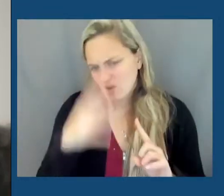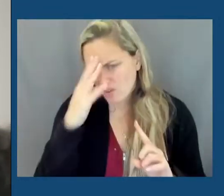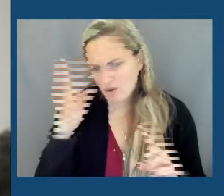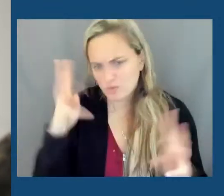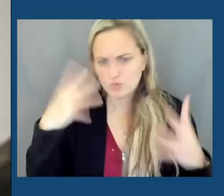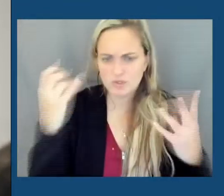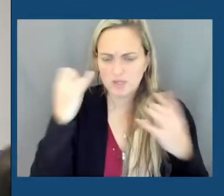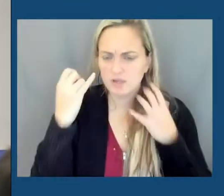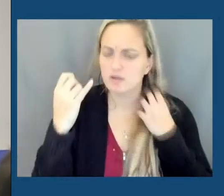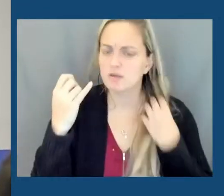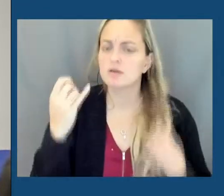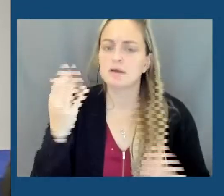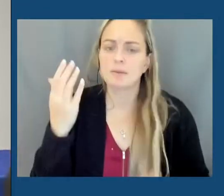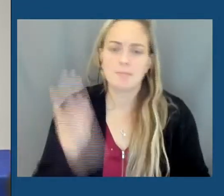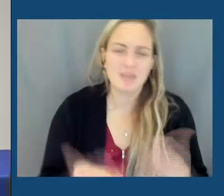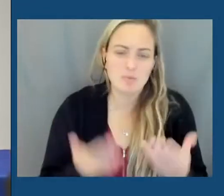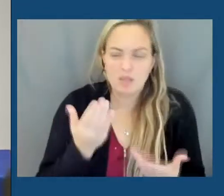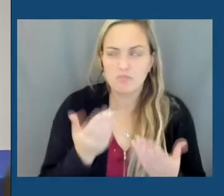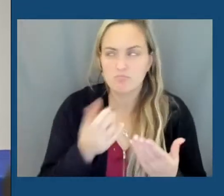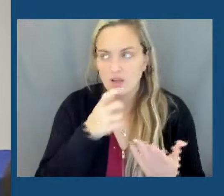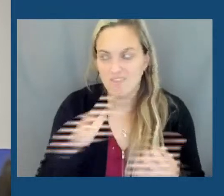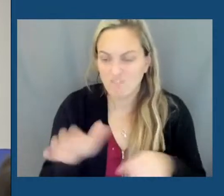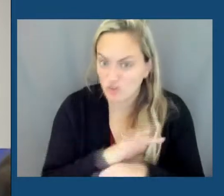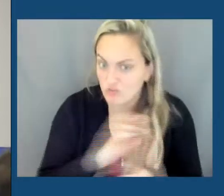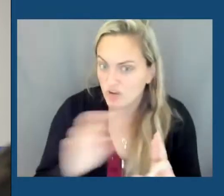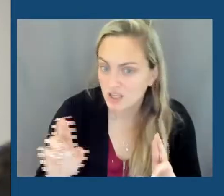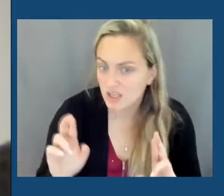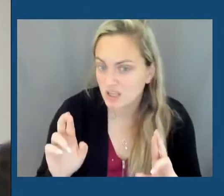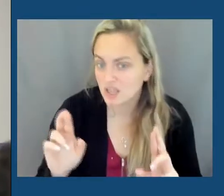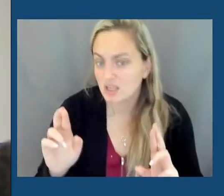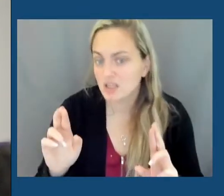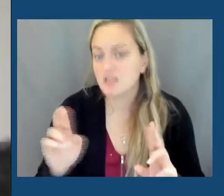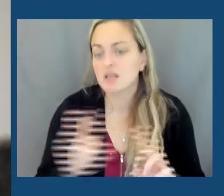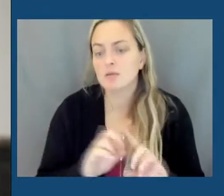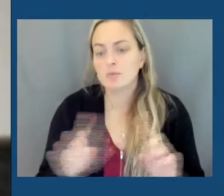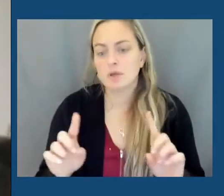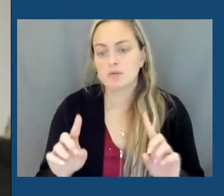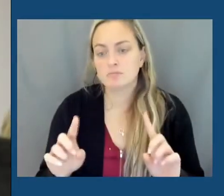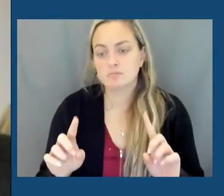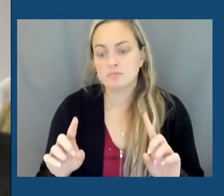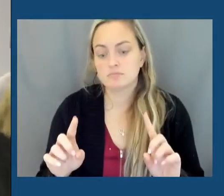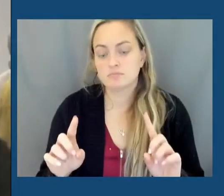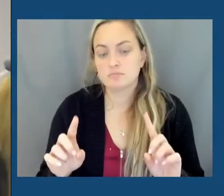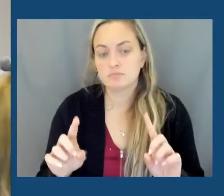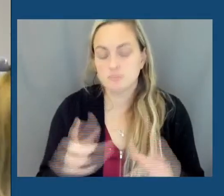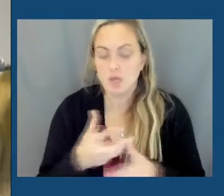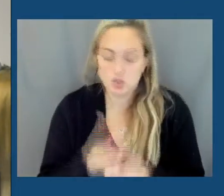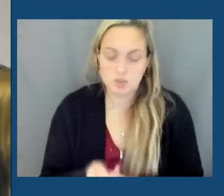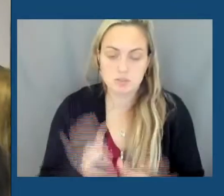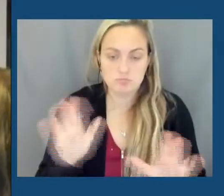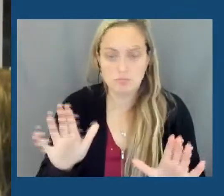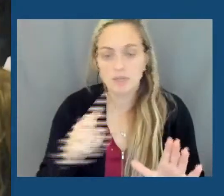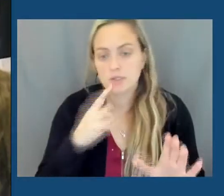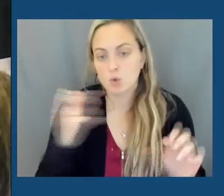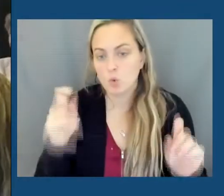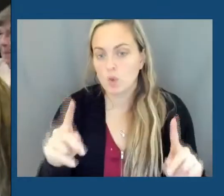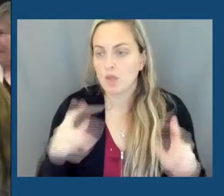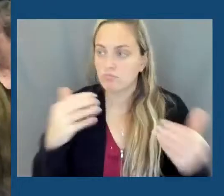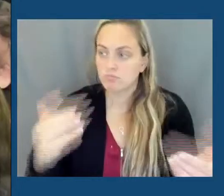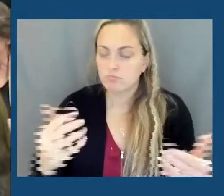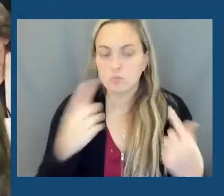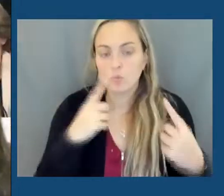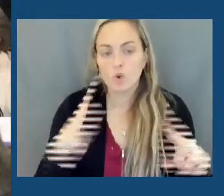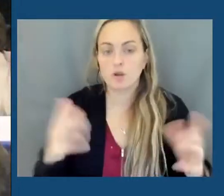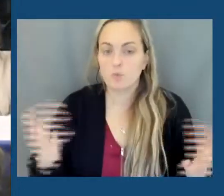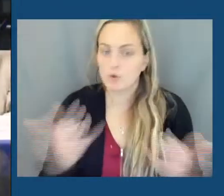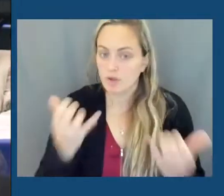It might have been half-baked. It was half. So but I trusted her, and I said, all right, go make it work, and here we are.